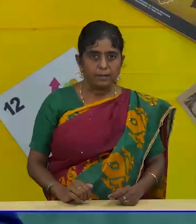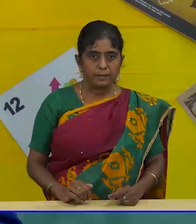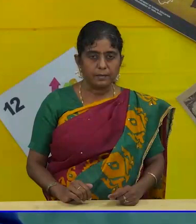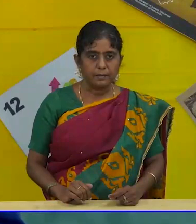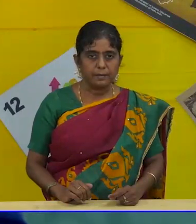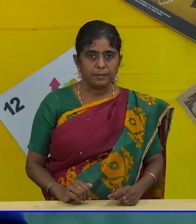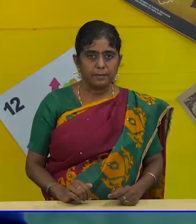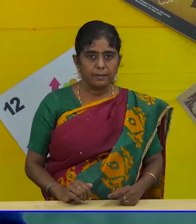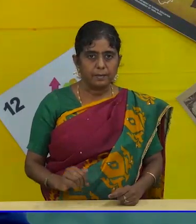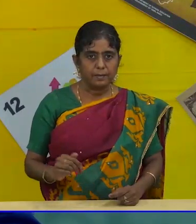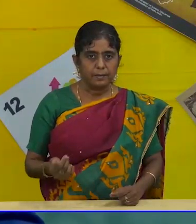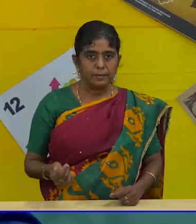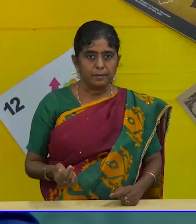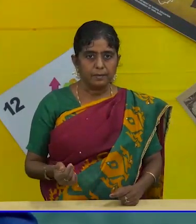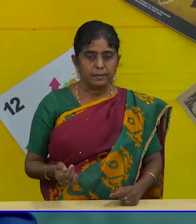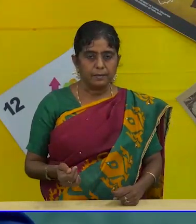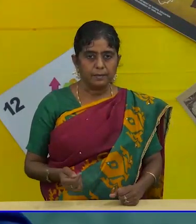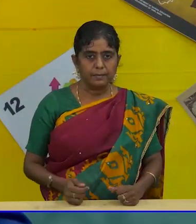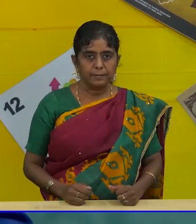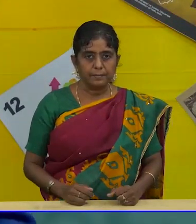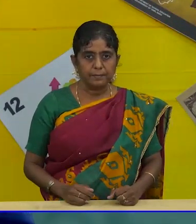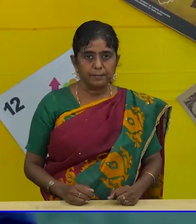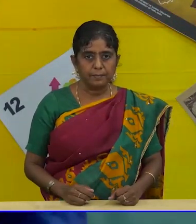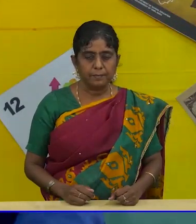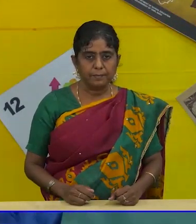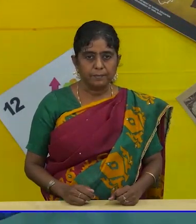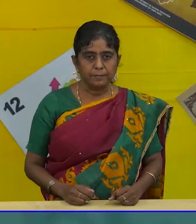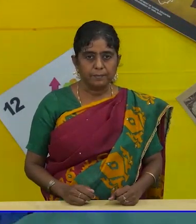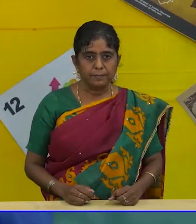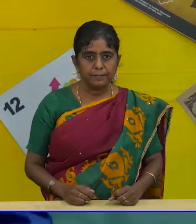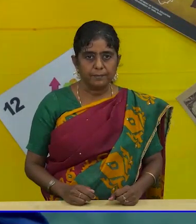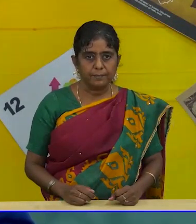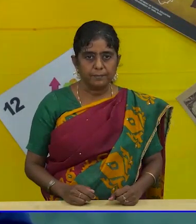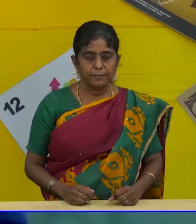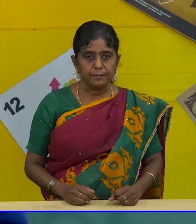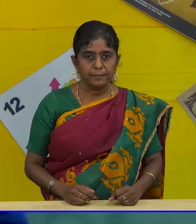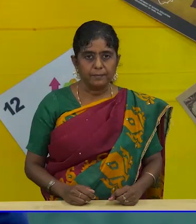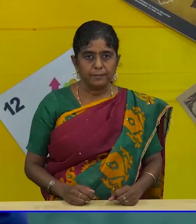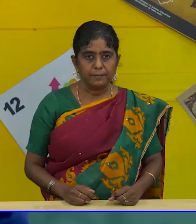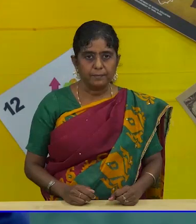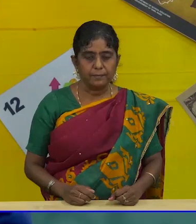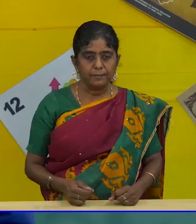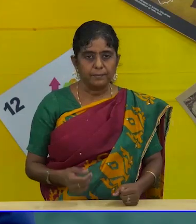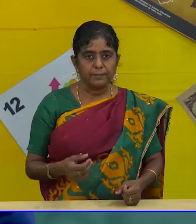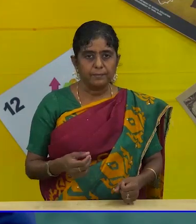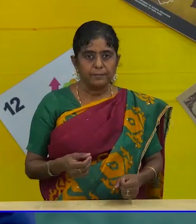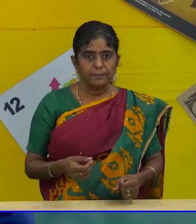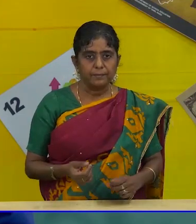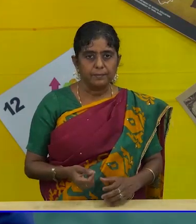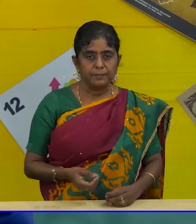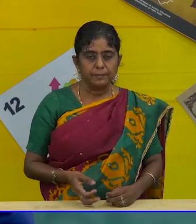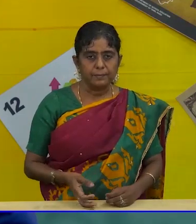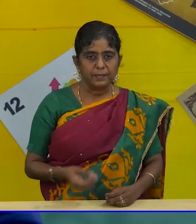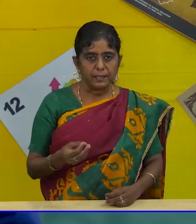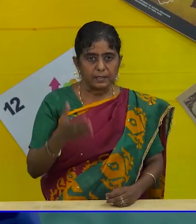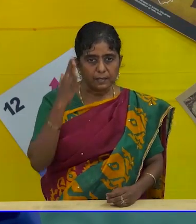5 and 5 will be cancelled on the left side, and right side you will have 9 by 5. This is the mathematical concept. So for the benefit of the students,